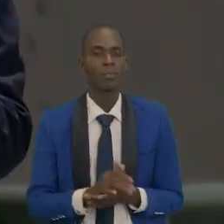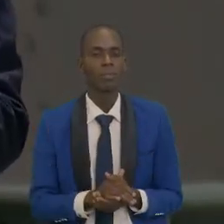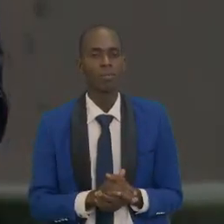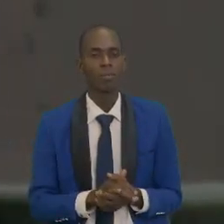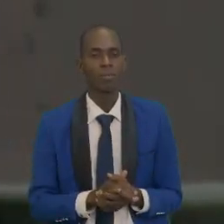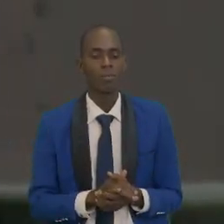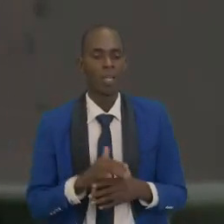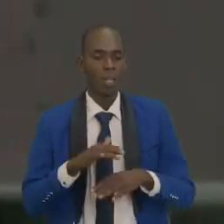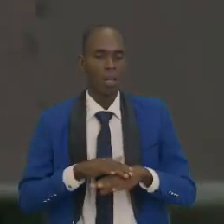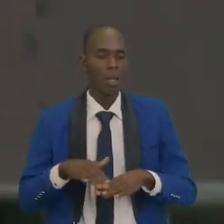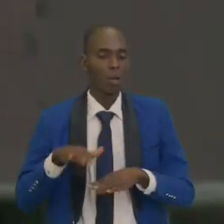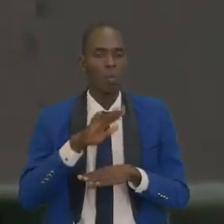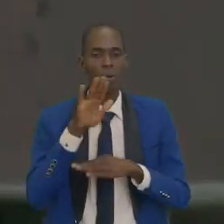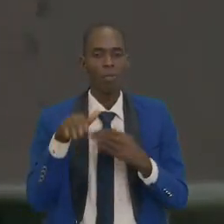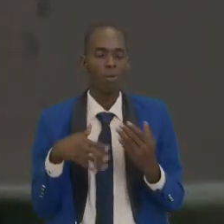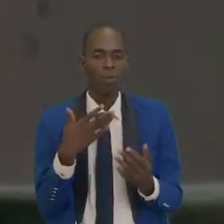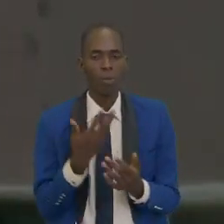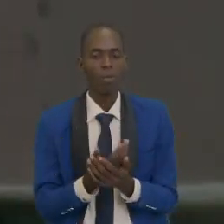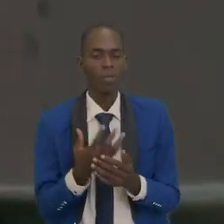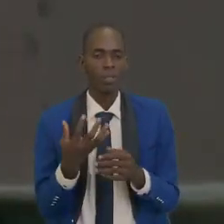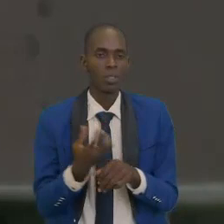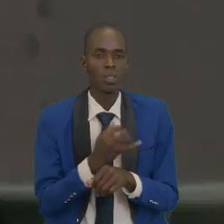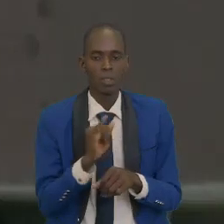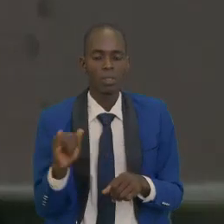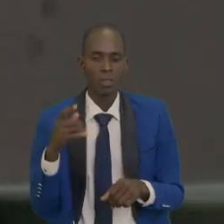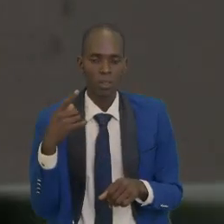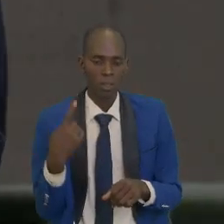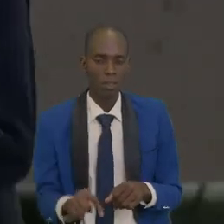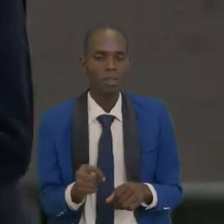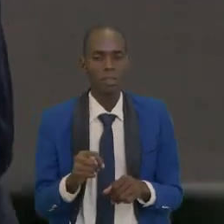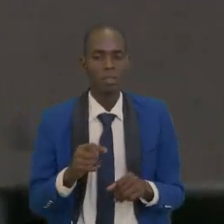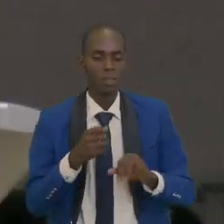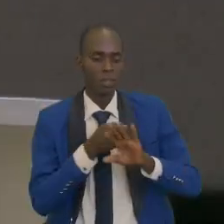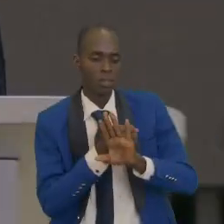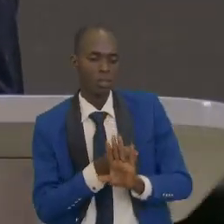above all taking the shields of faith